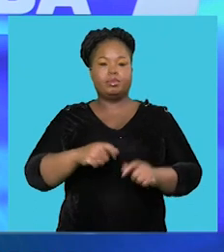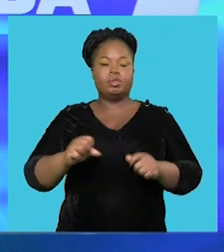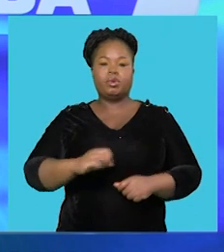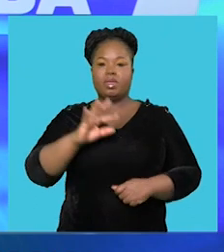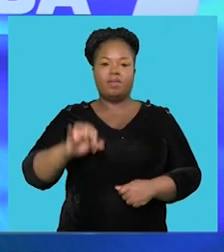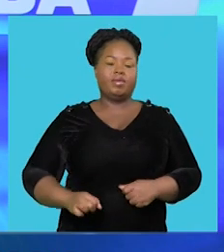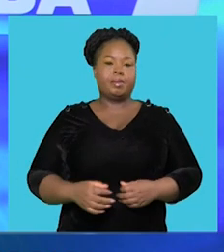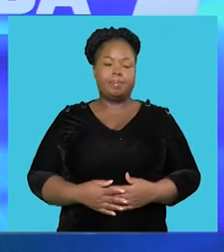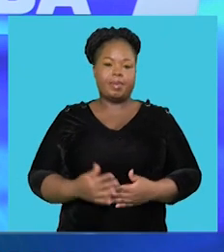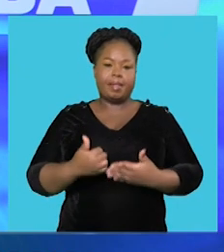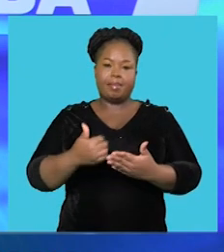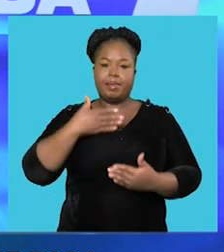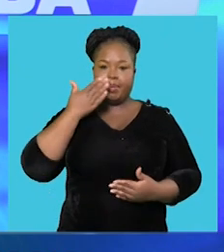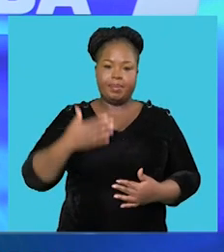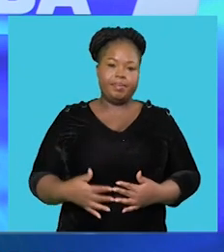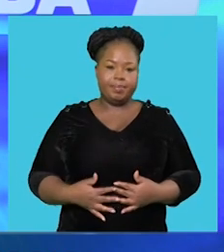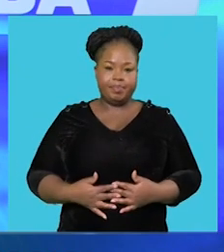Afrika.